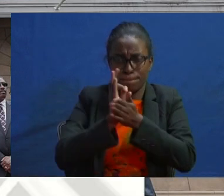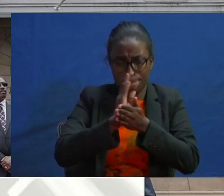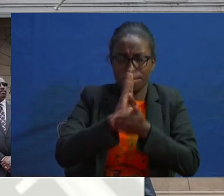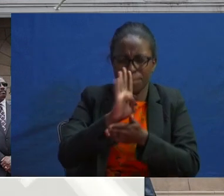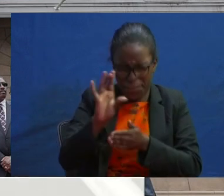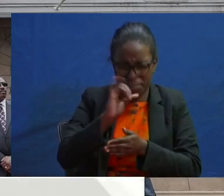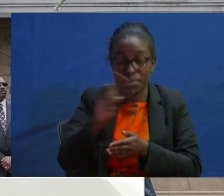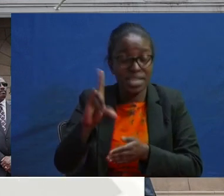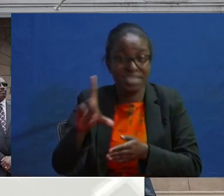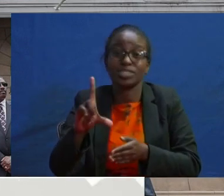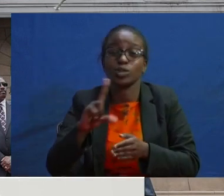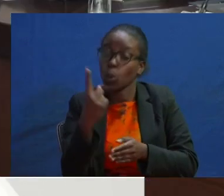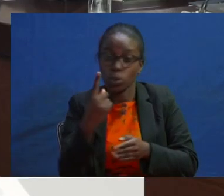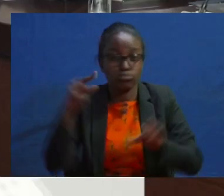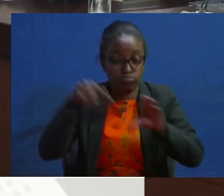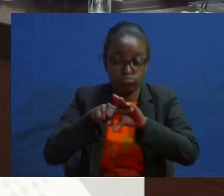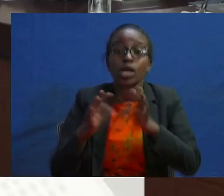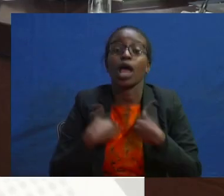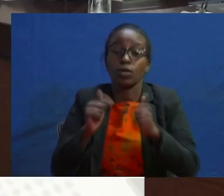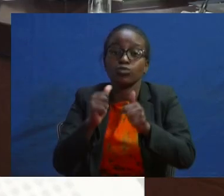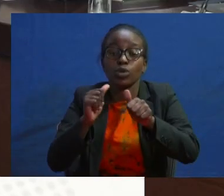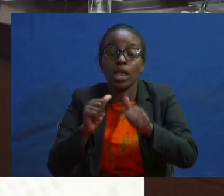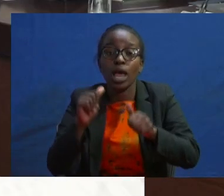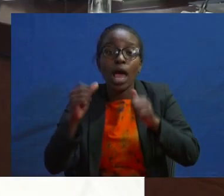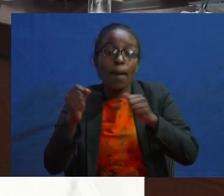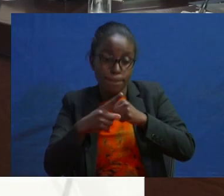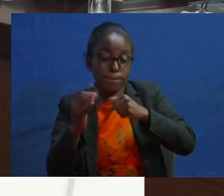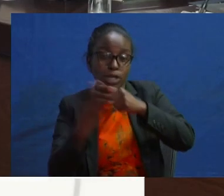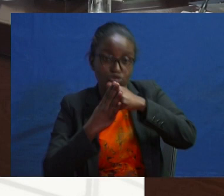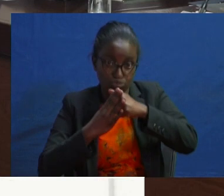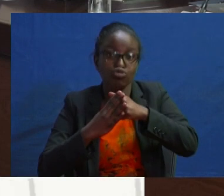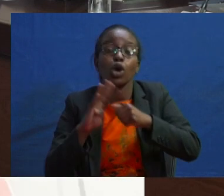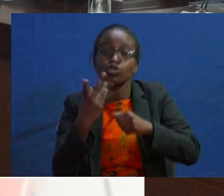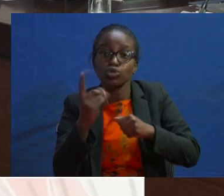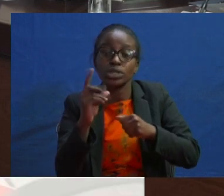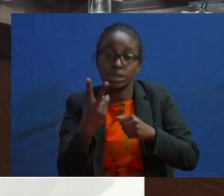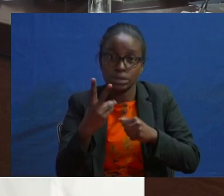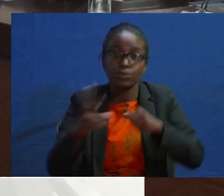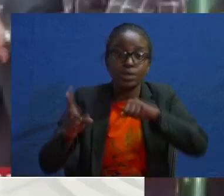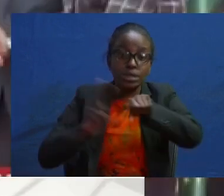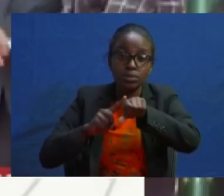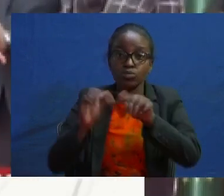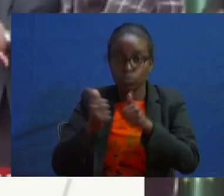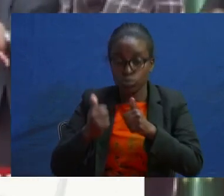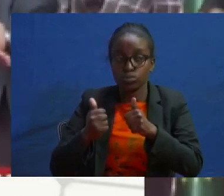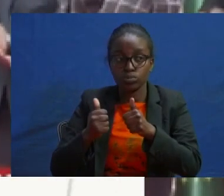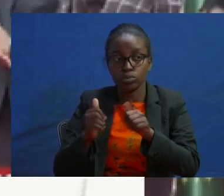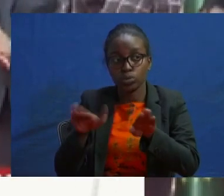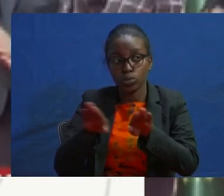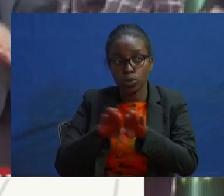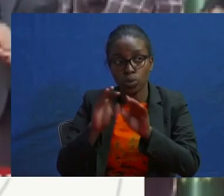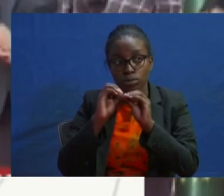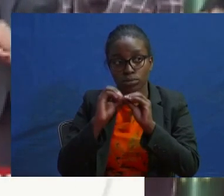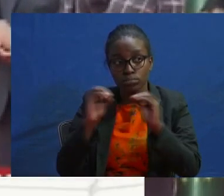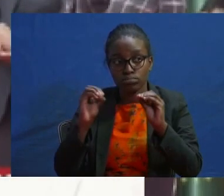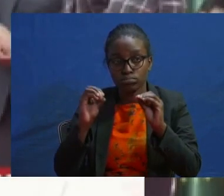launch Raila's campaign next week on August 27th, the budget for the campaign still remains undisclosed.